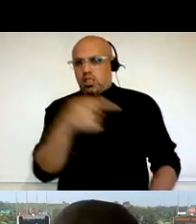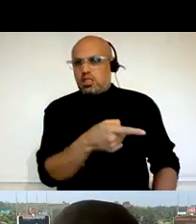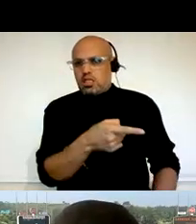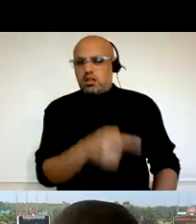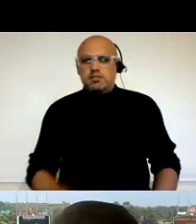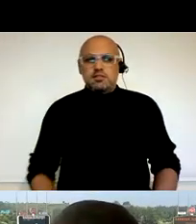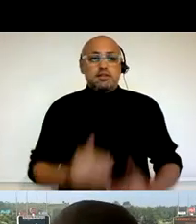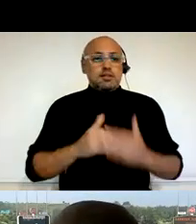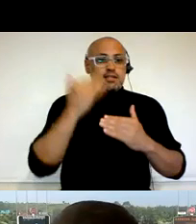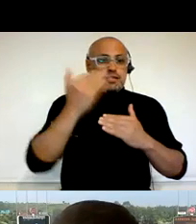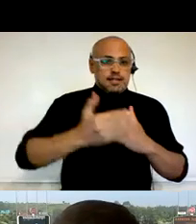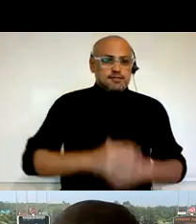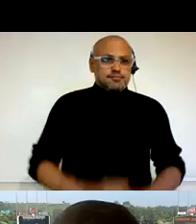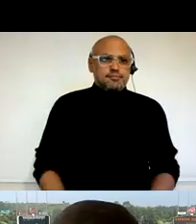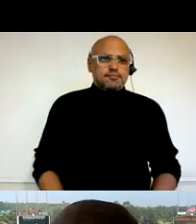Next slide.